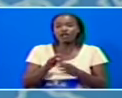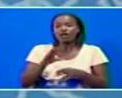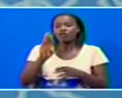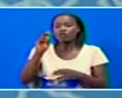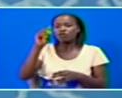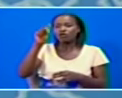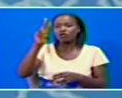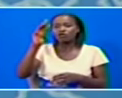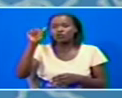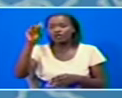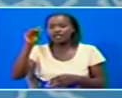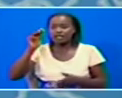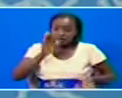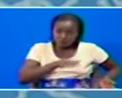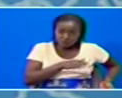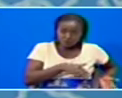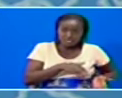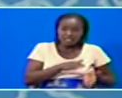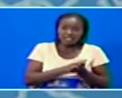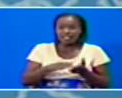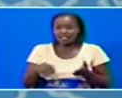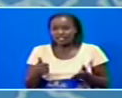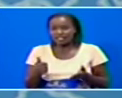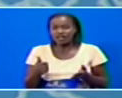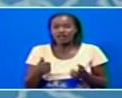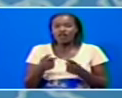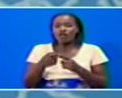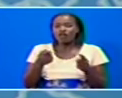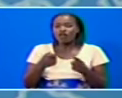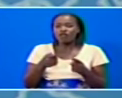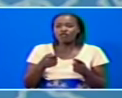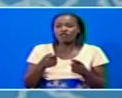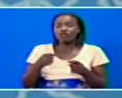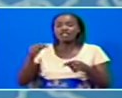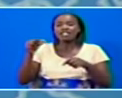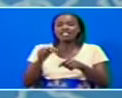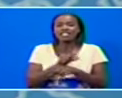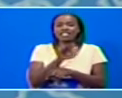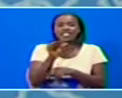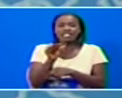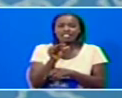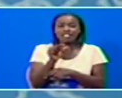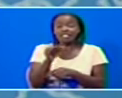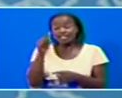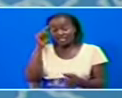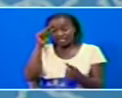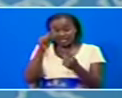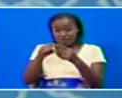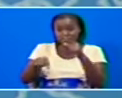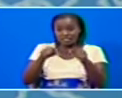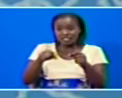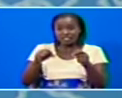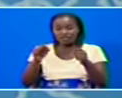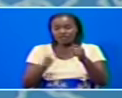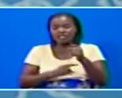Moussa Faki Mahamat of Chad, and Agapito Mba Mokuy of Equatorial Guinea are aiming to be elected in January to